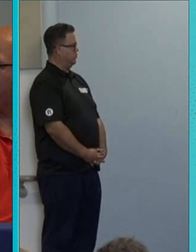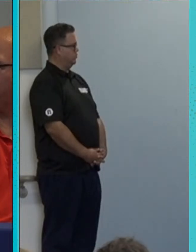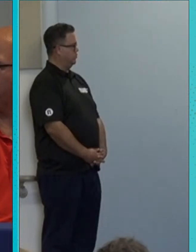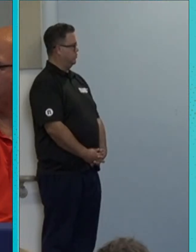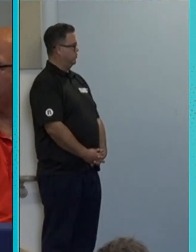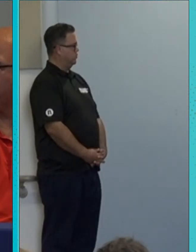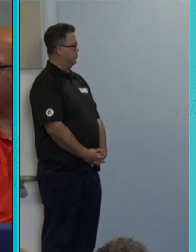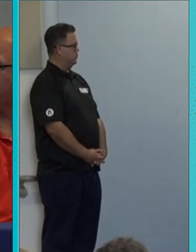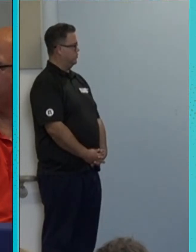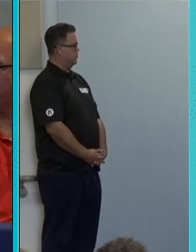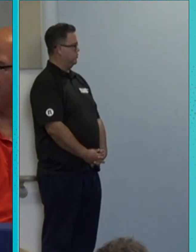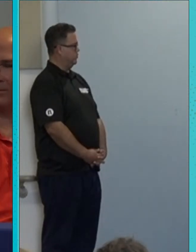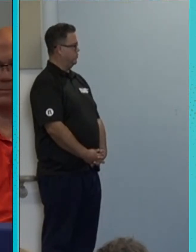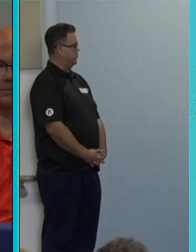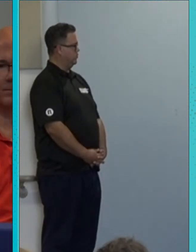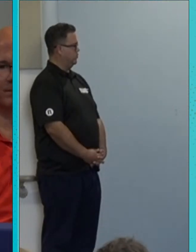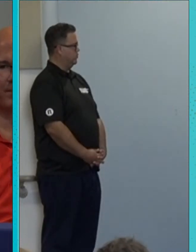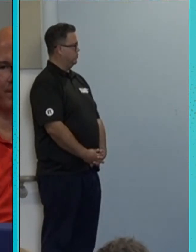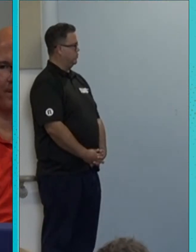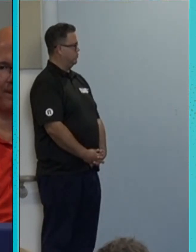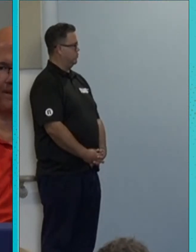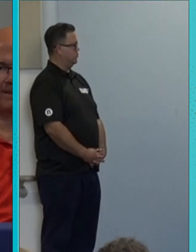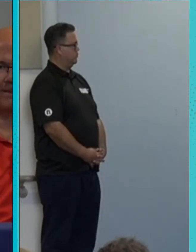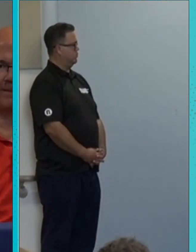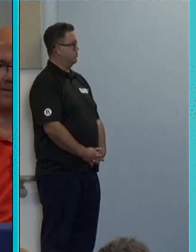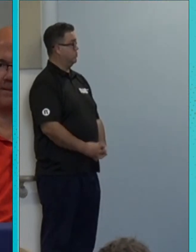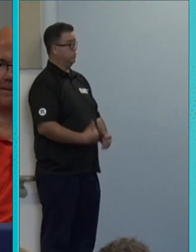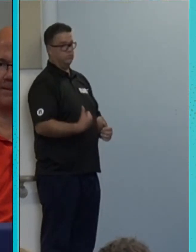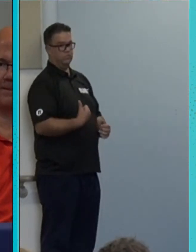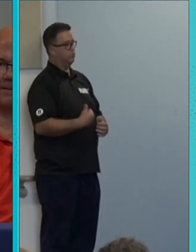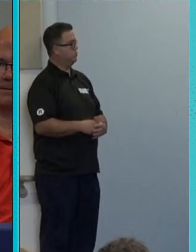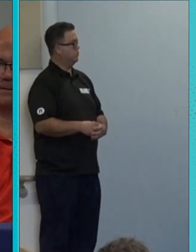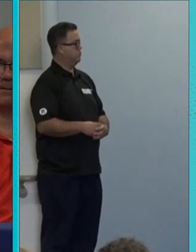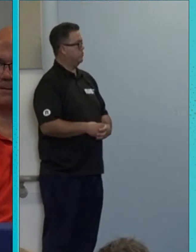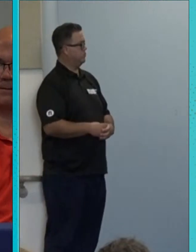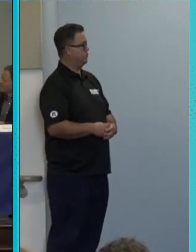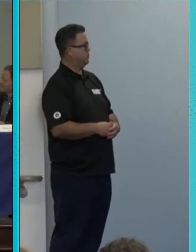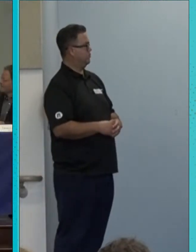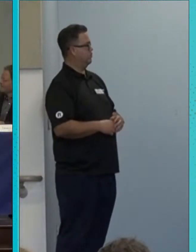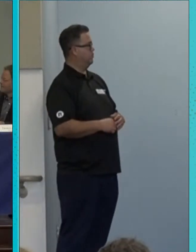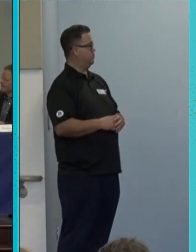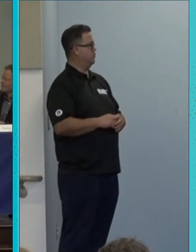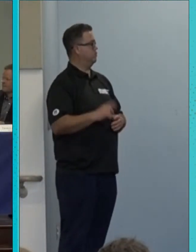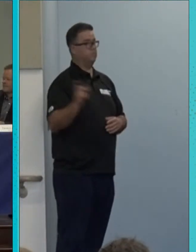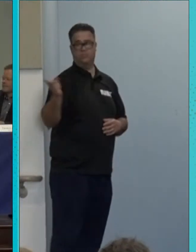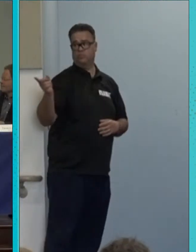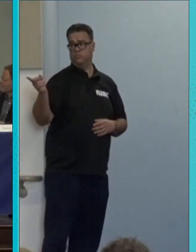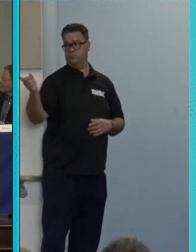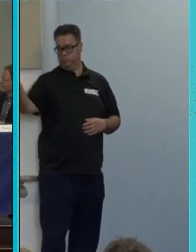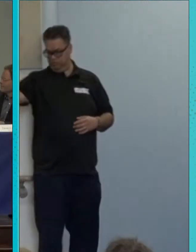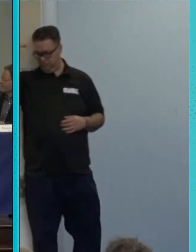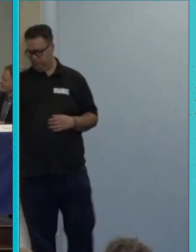back to the games and have that energy that we need after we've been to one of those restaurants.